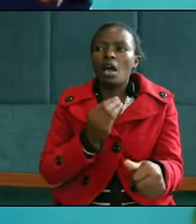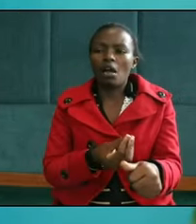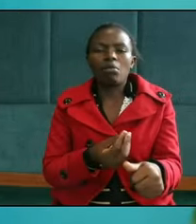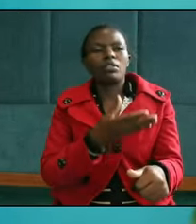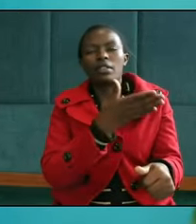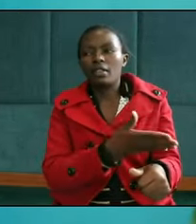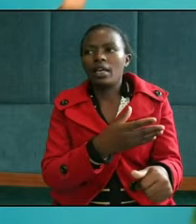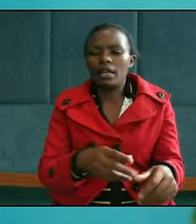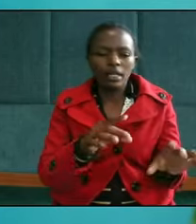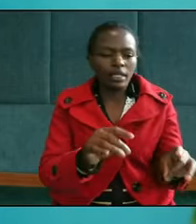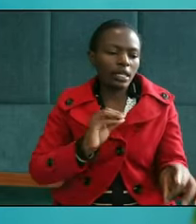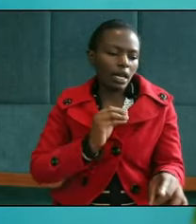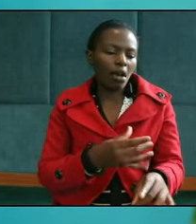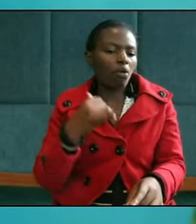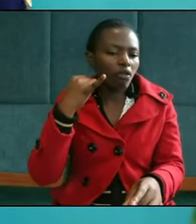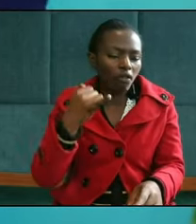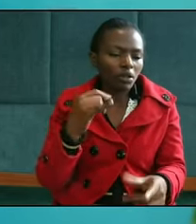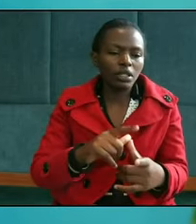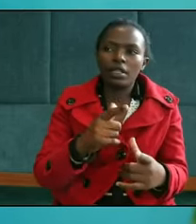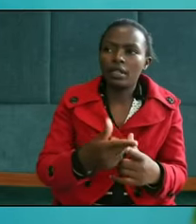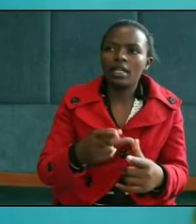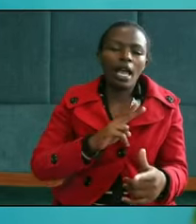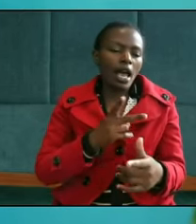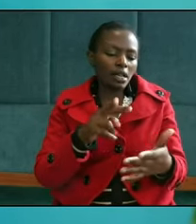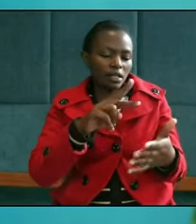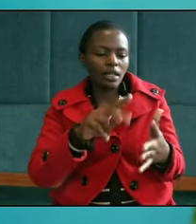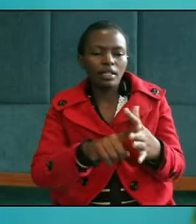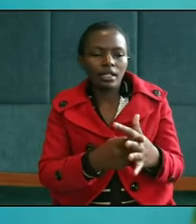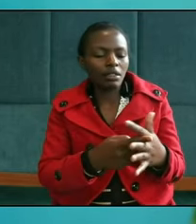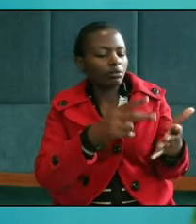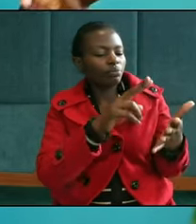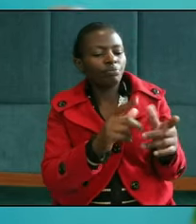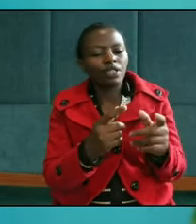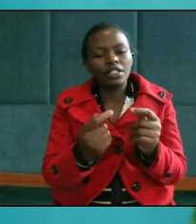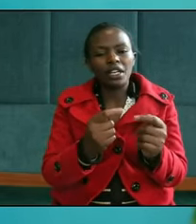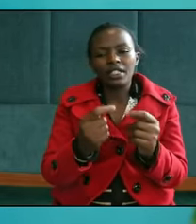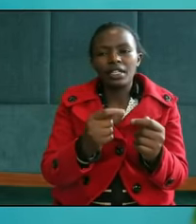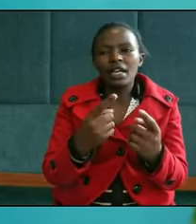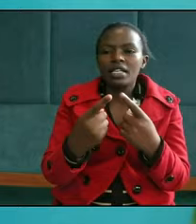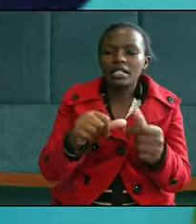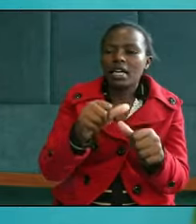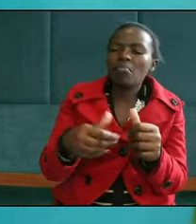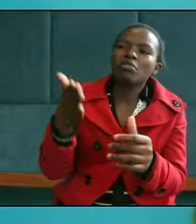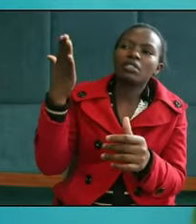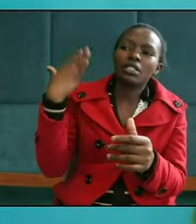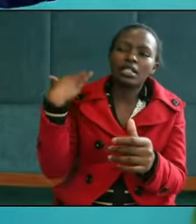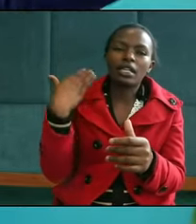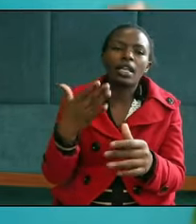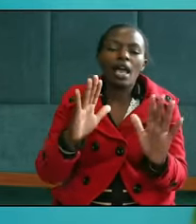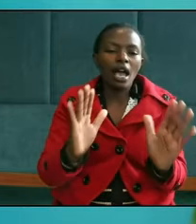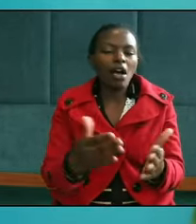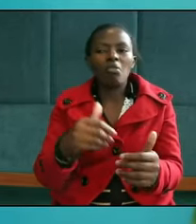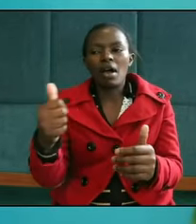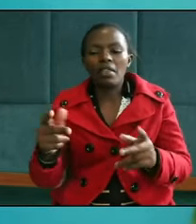our mobile phones or our smartphones, and then we begin chatting, we begin saying how it was yesterday, how they did it in a